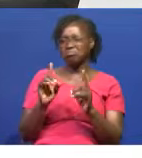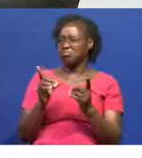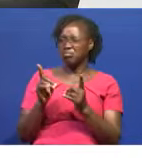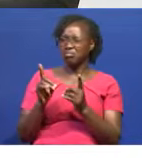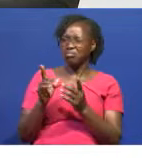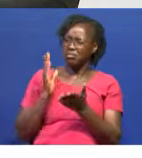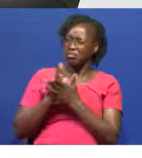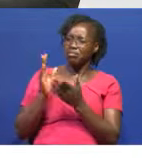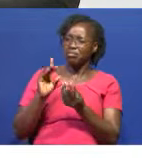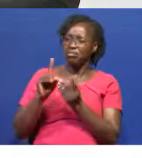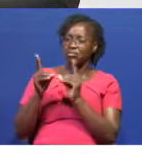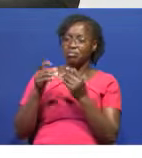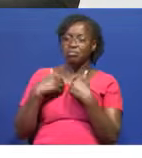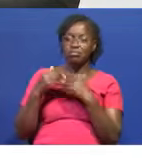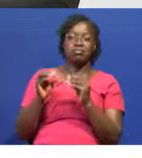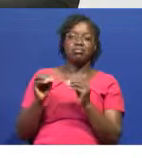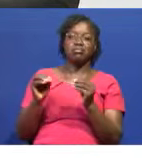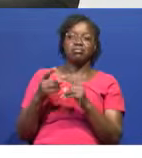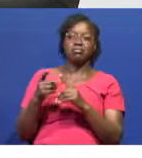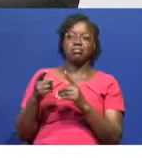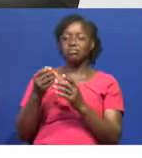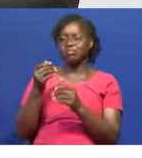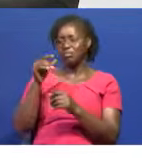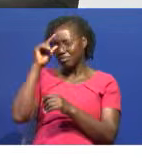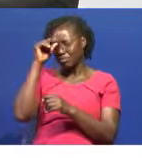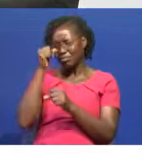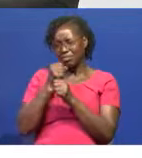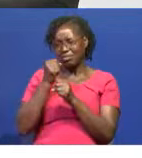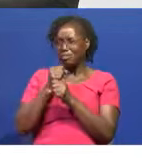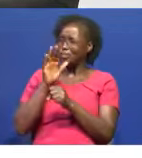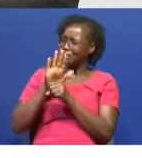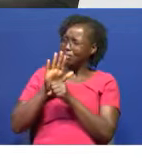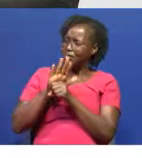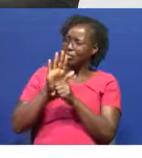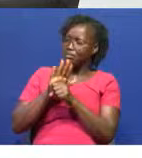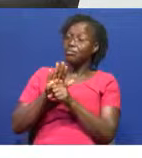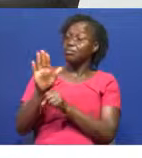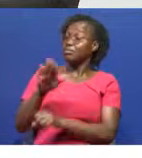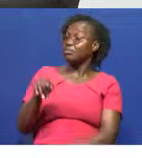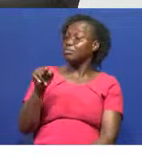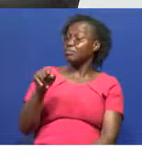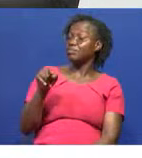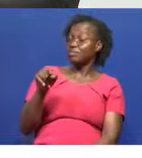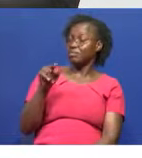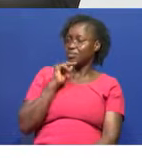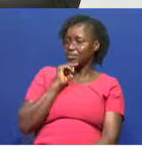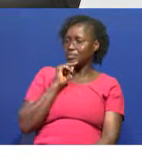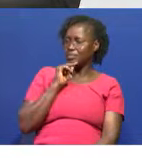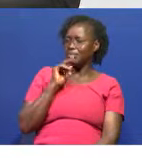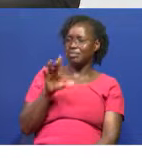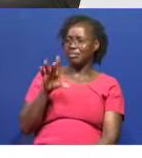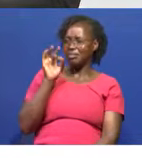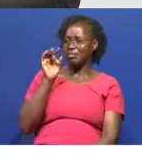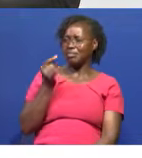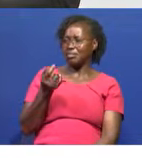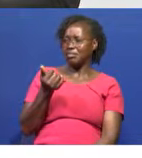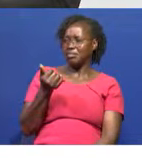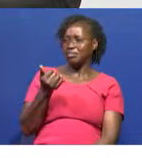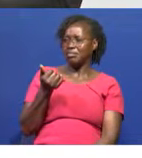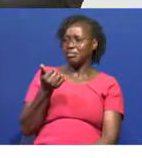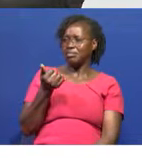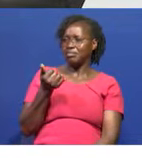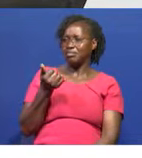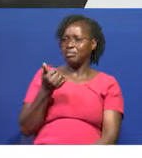per se, but we can talk about it and say that the government is doing a lot in this area. if I may pick a little bit of it and talks